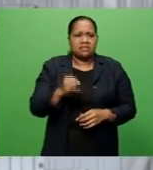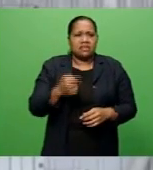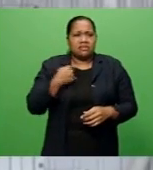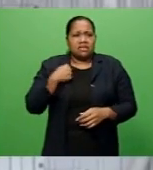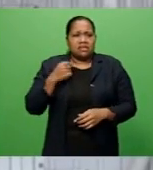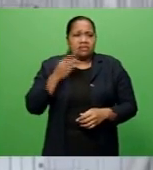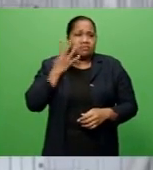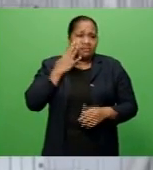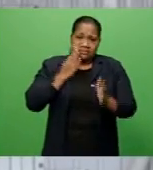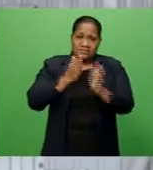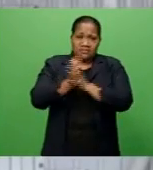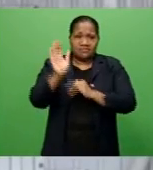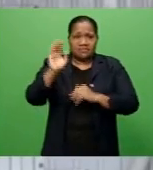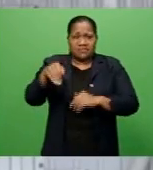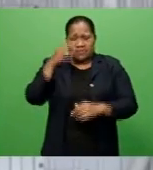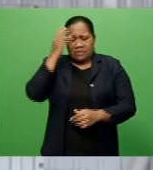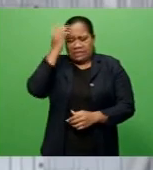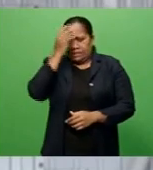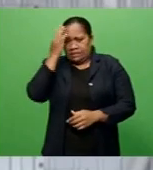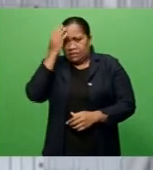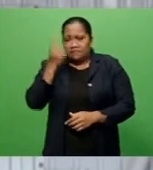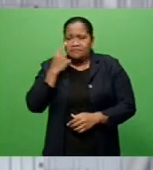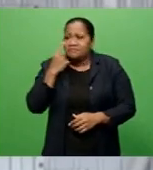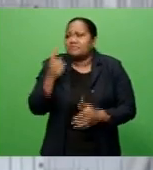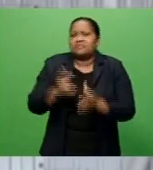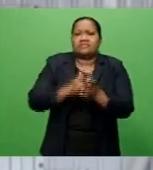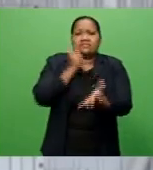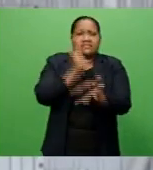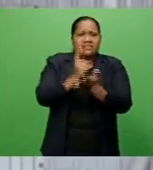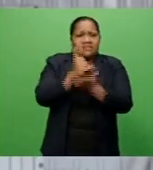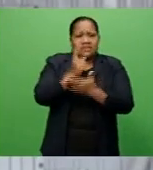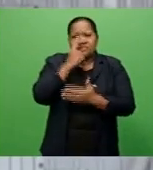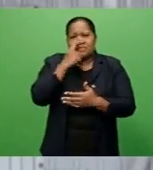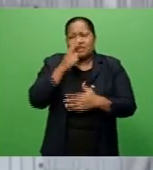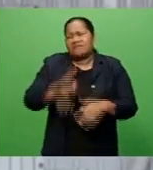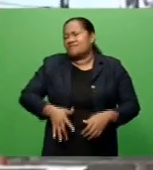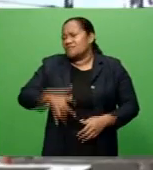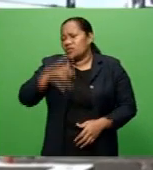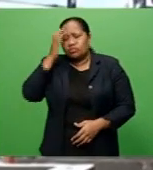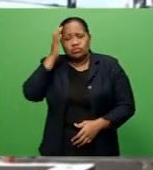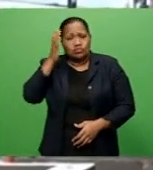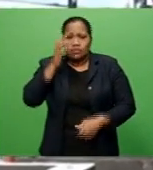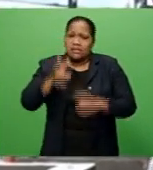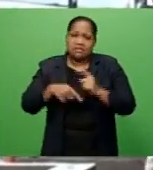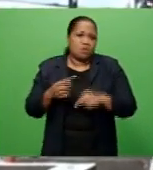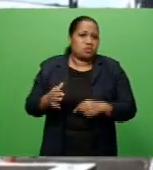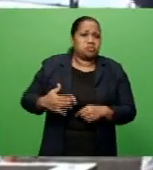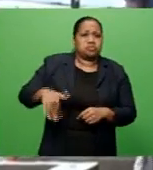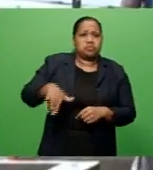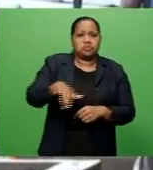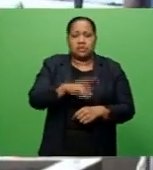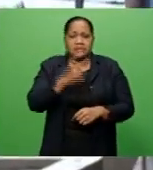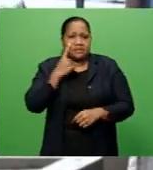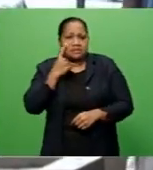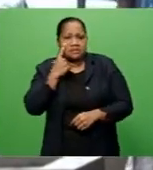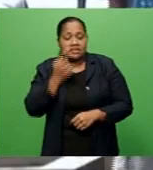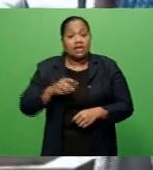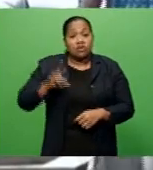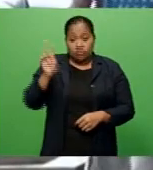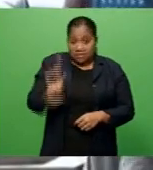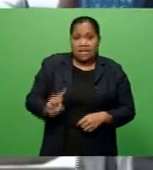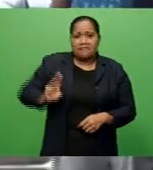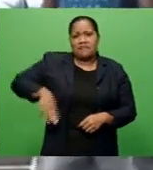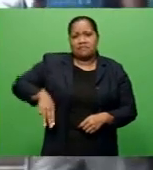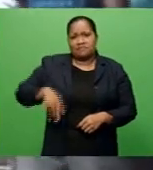I went home and I see a lot of people, and I very feel sorry about everybody. Earlier today, members of the public were allowed to conduct